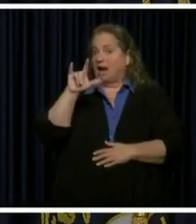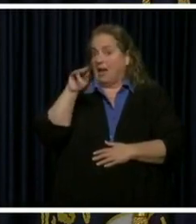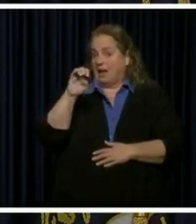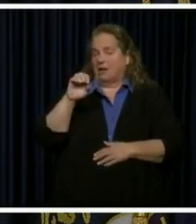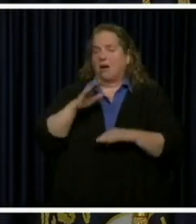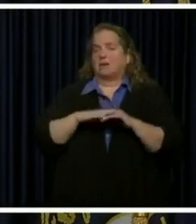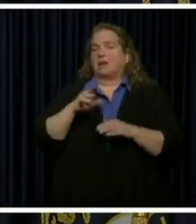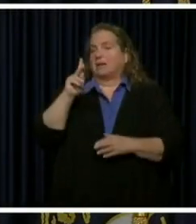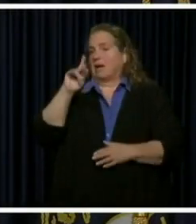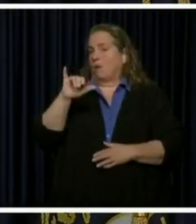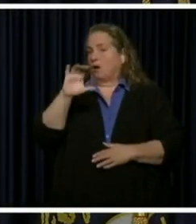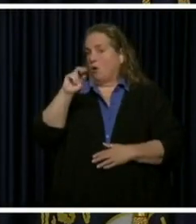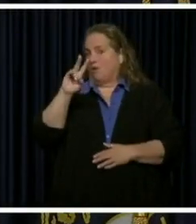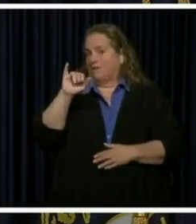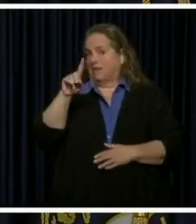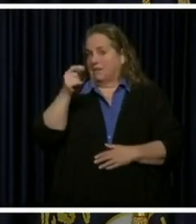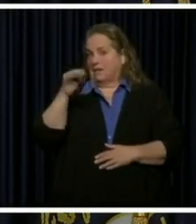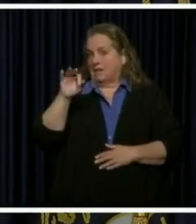on the